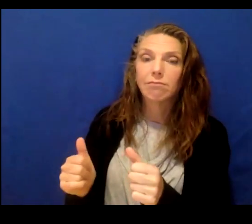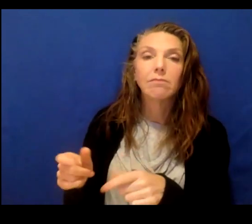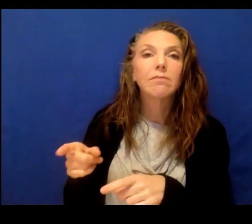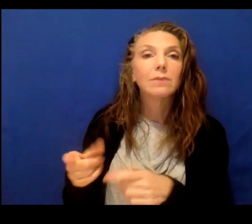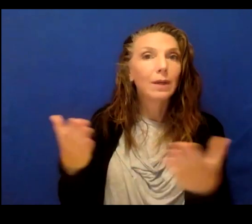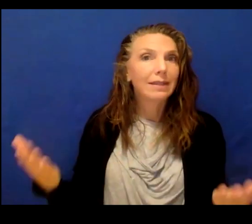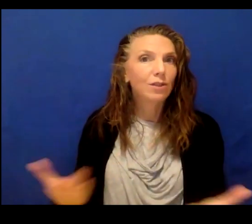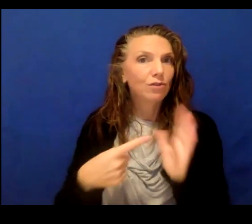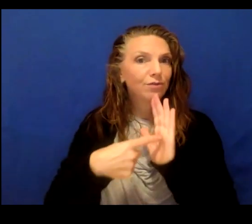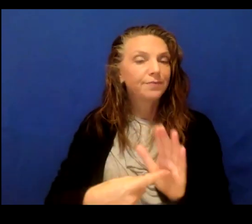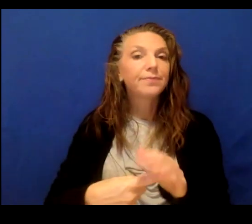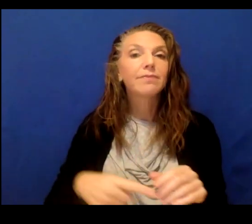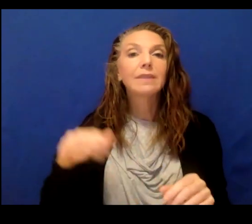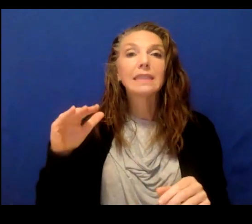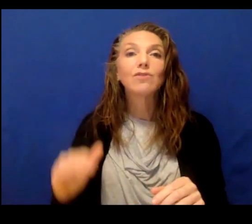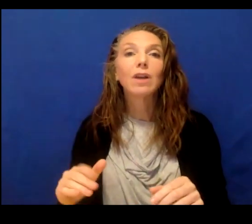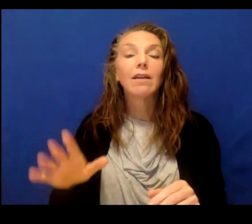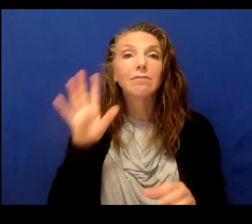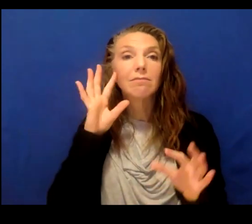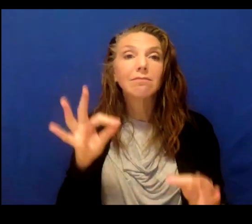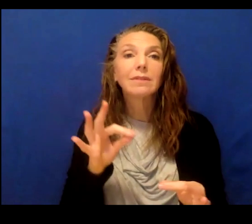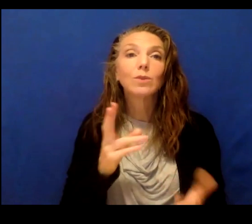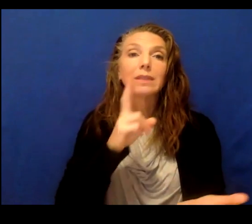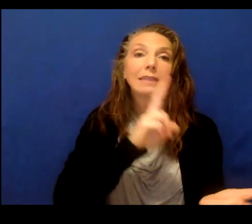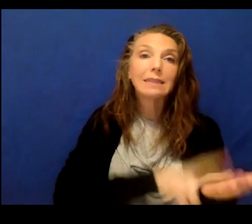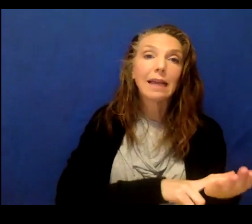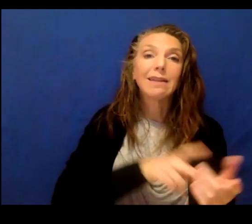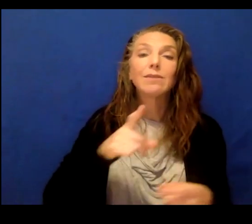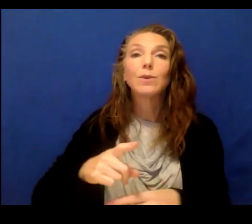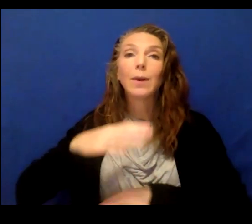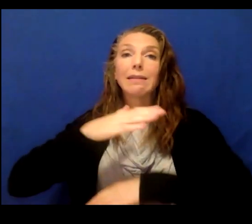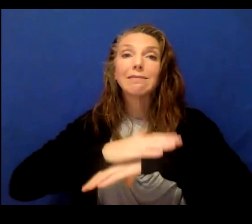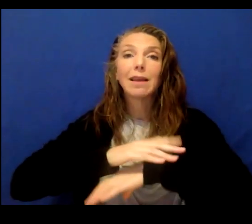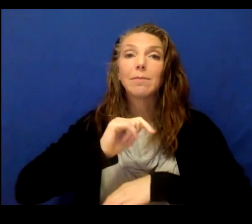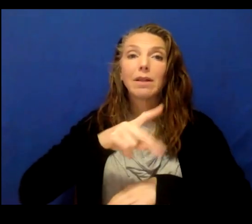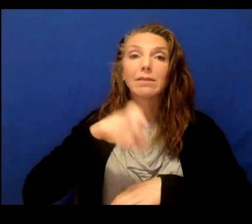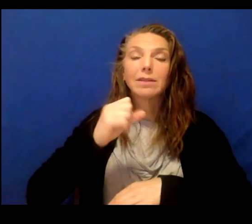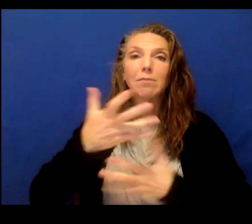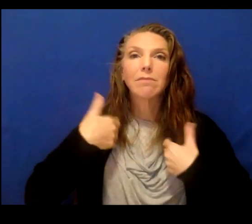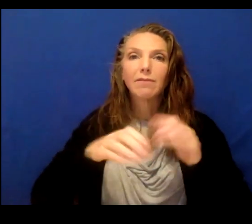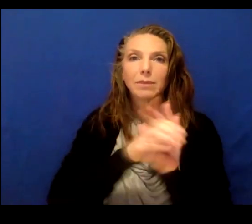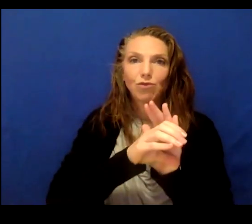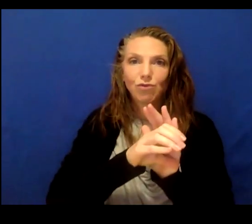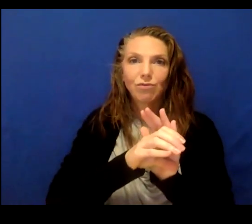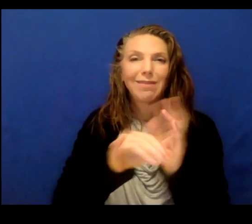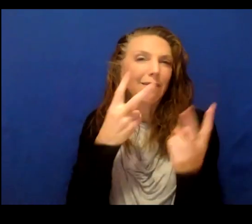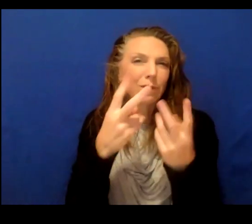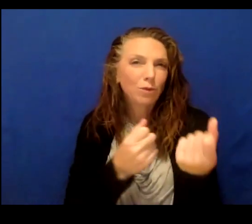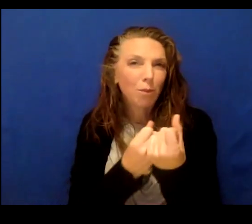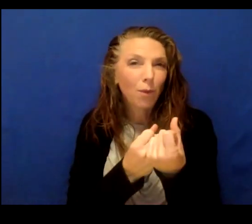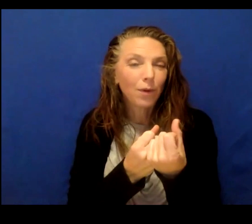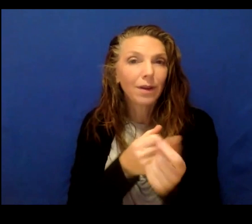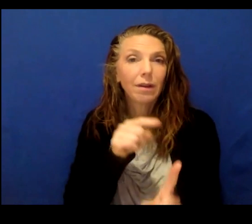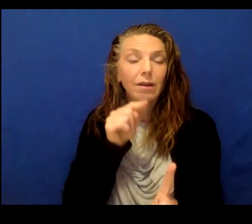here, this child chose to sign in and then complete tabletops. And then there's a visual support there